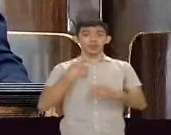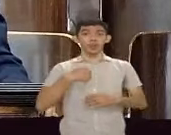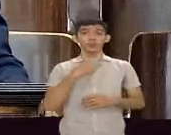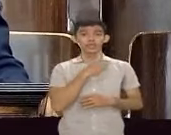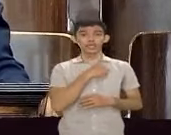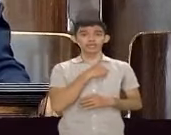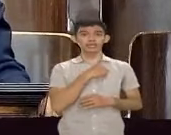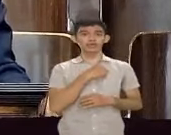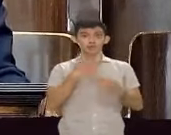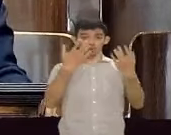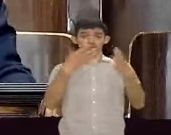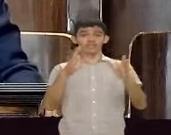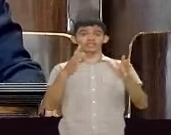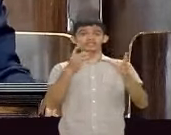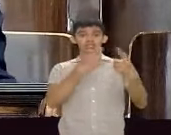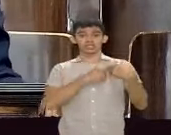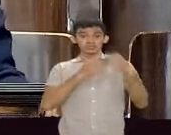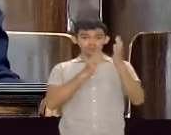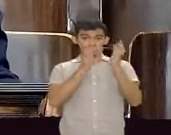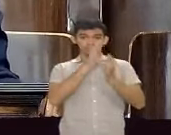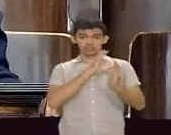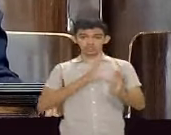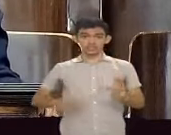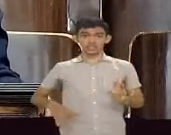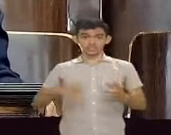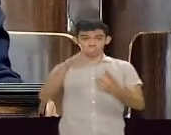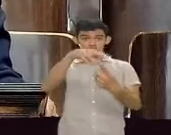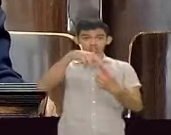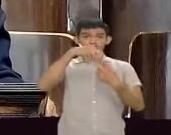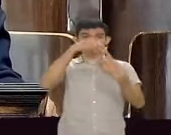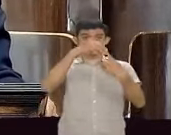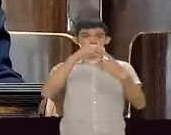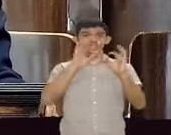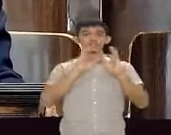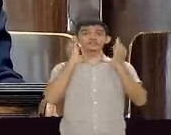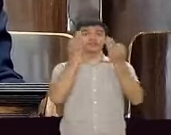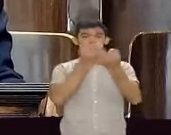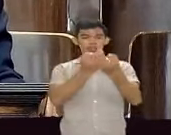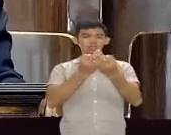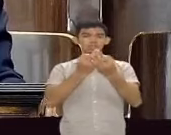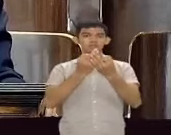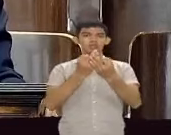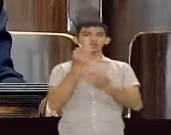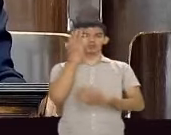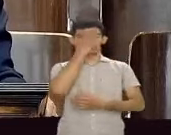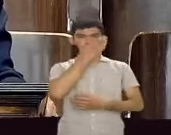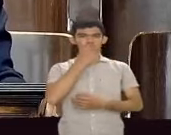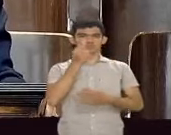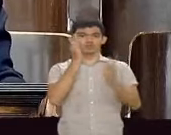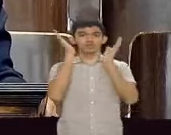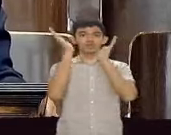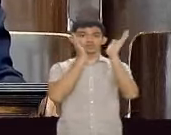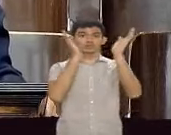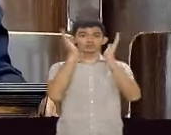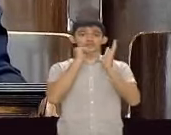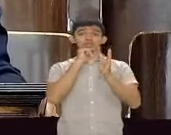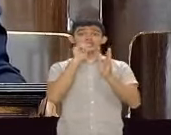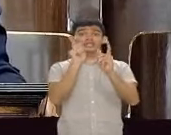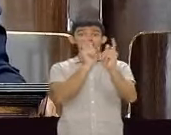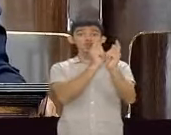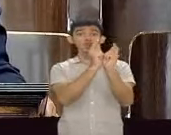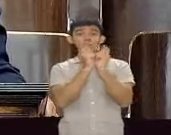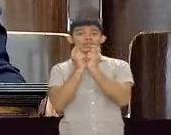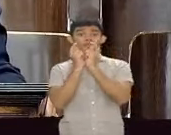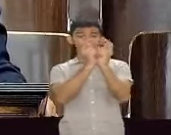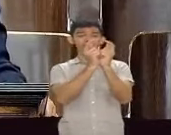di ba nindot kayo nag-alagad takuyog? Nga naman, wala ta mausa tungod kay igsuon ta, anak ta, papa, or